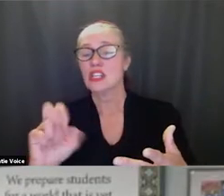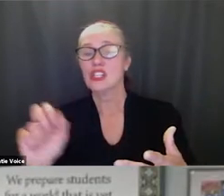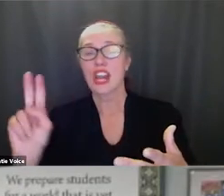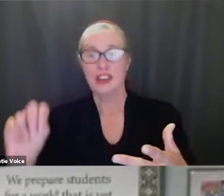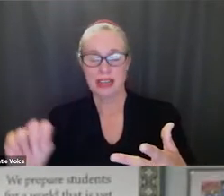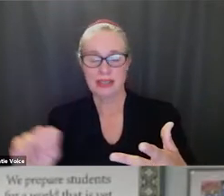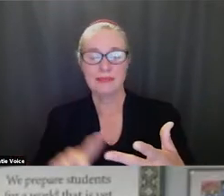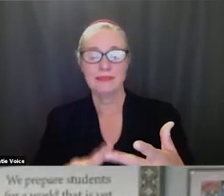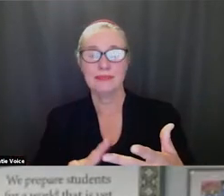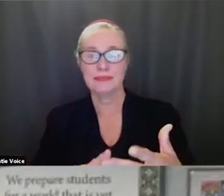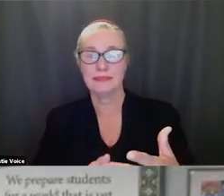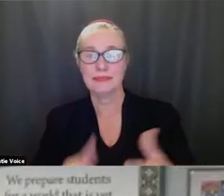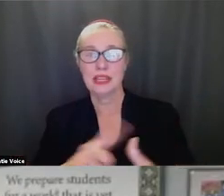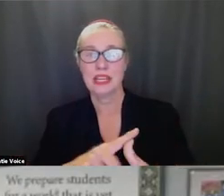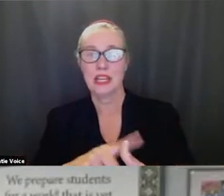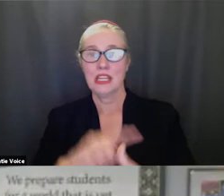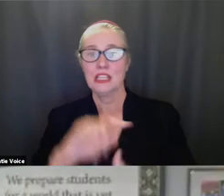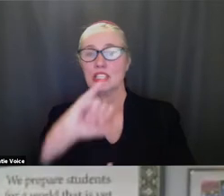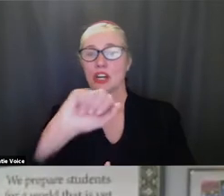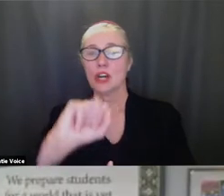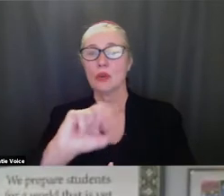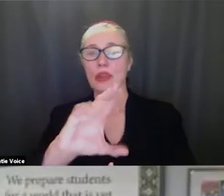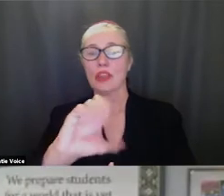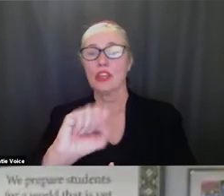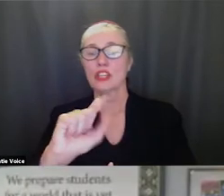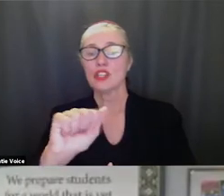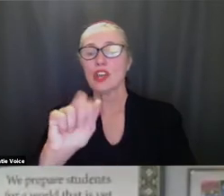i will start with justin shores